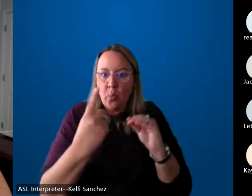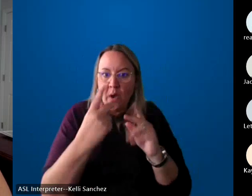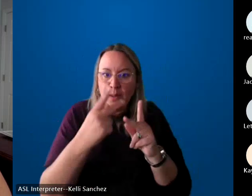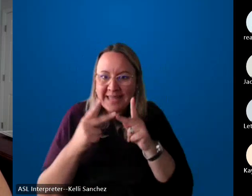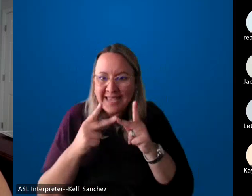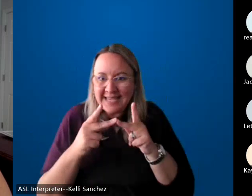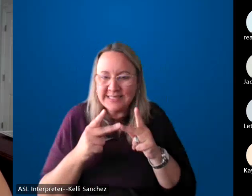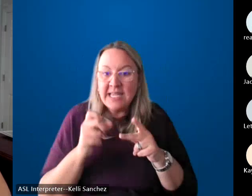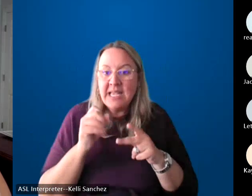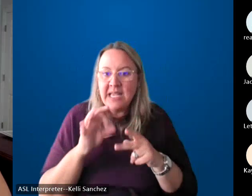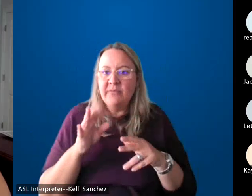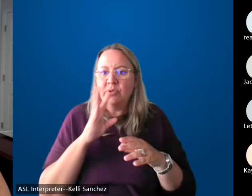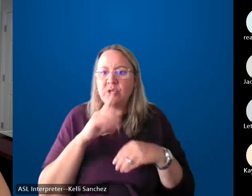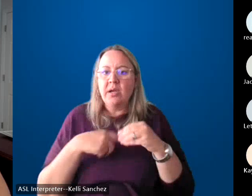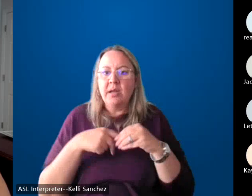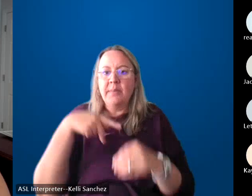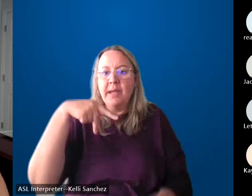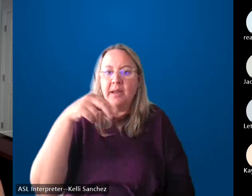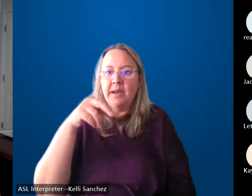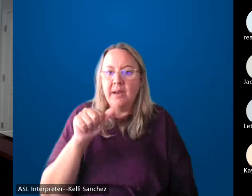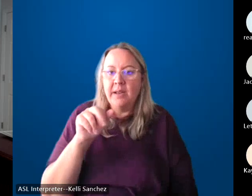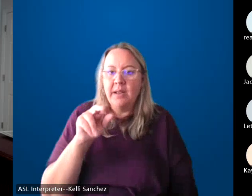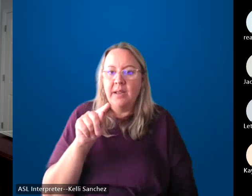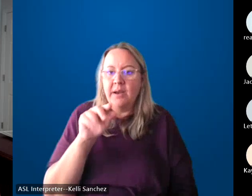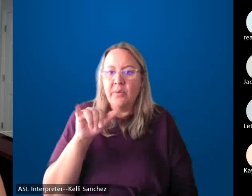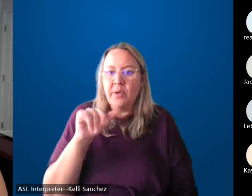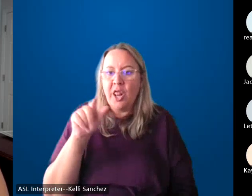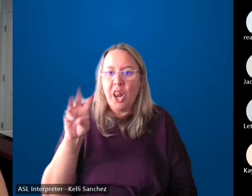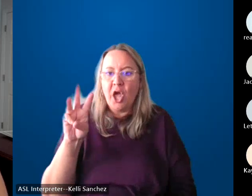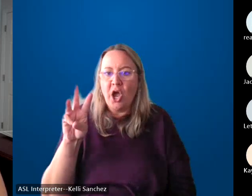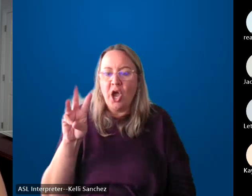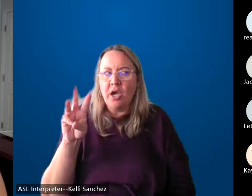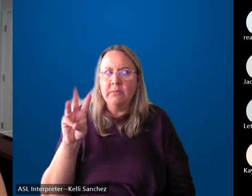if we're going into parity laws, how are we not,